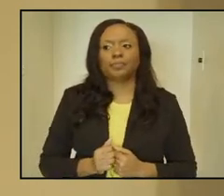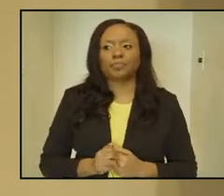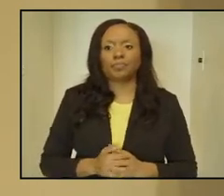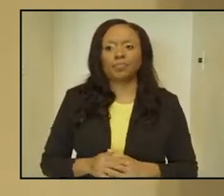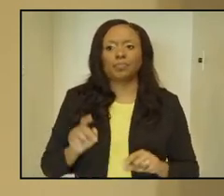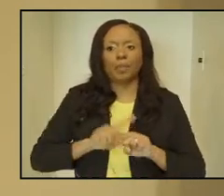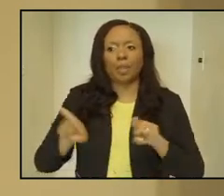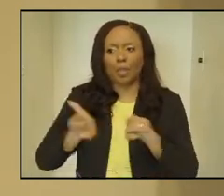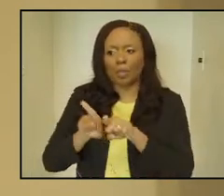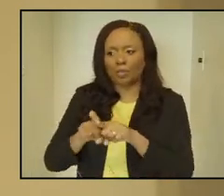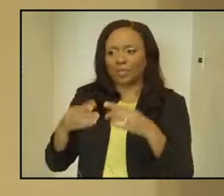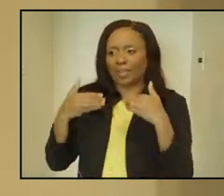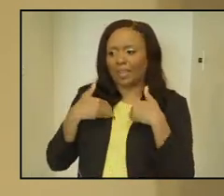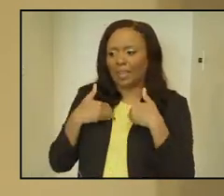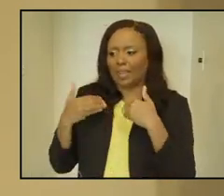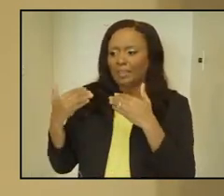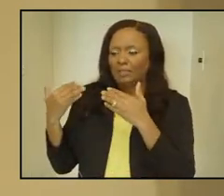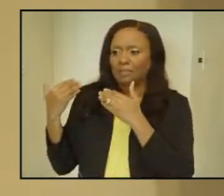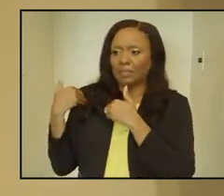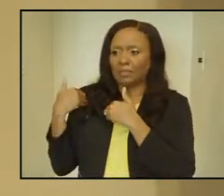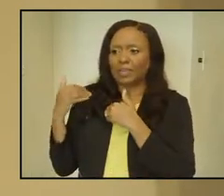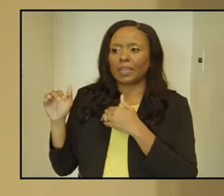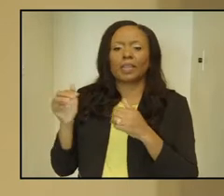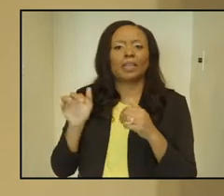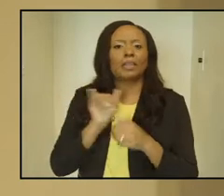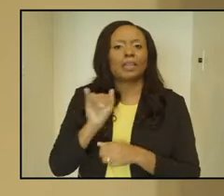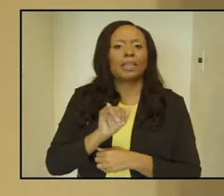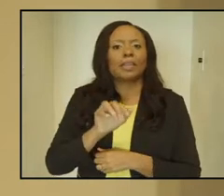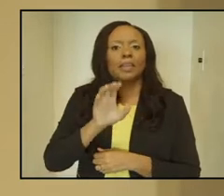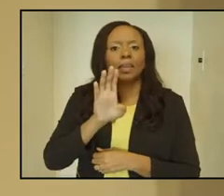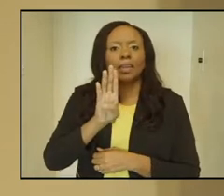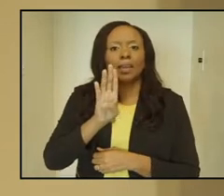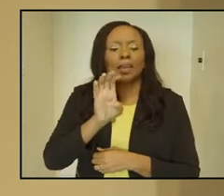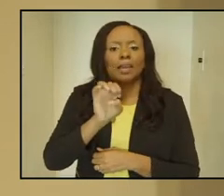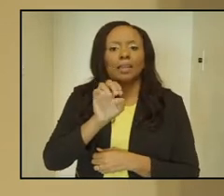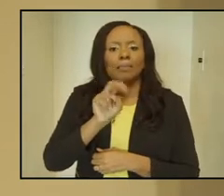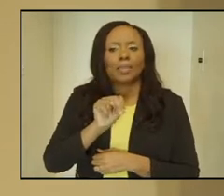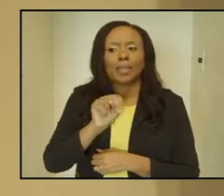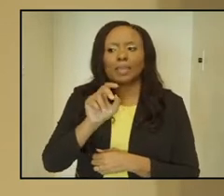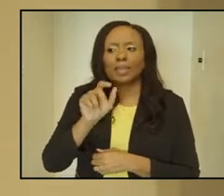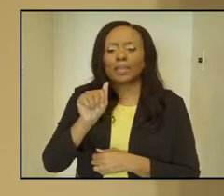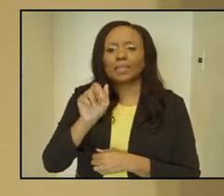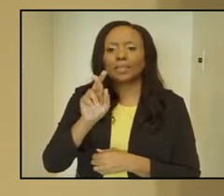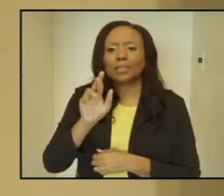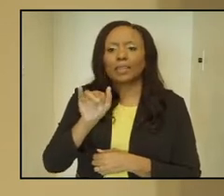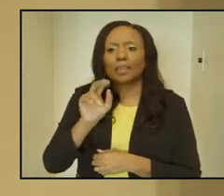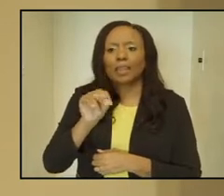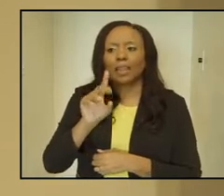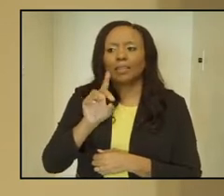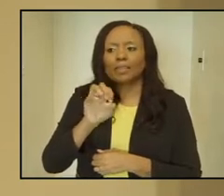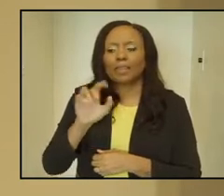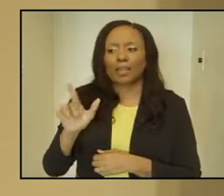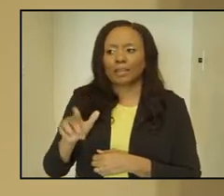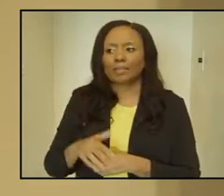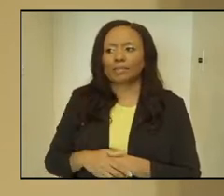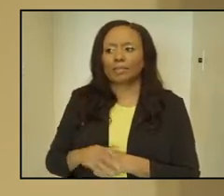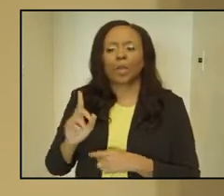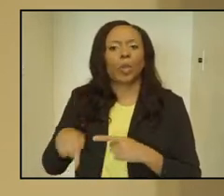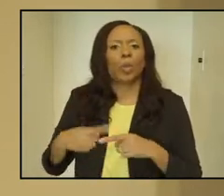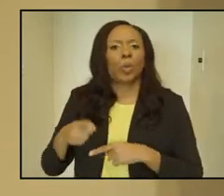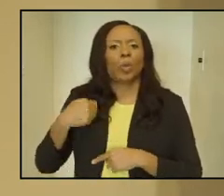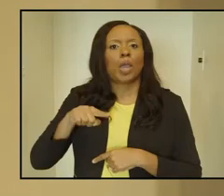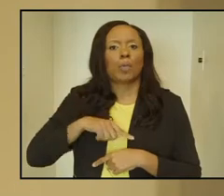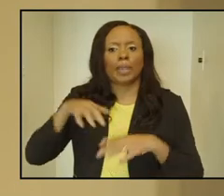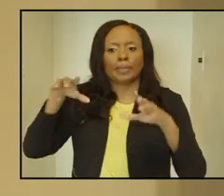as Ben Arundel, who has been a Trojan as well in the battle, can tell you, that within 6 months of coming to office on this